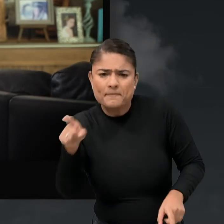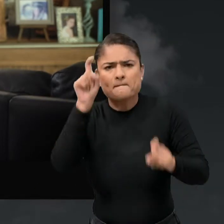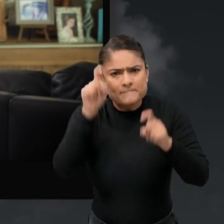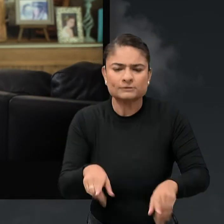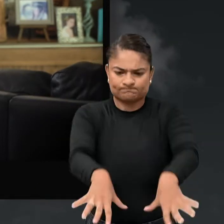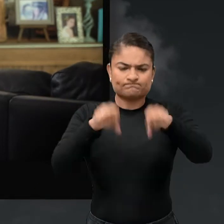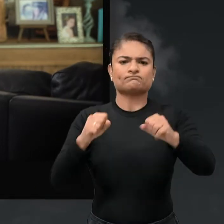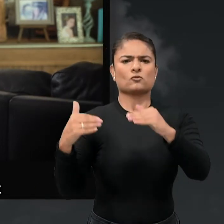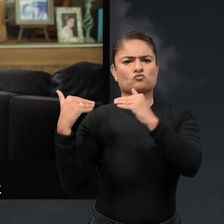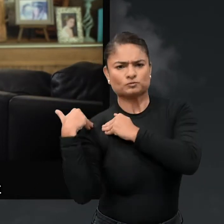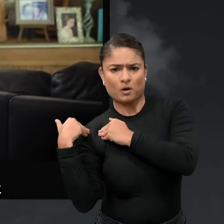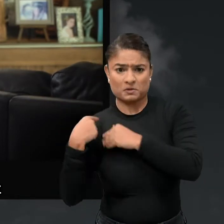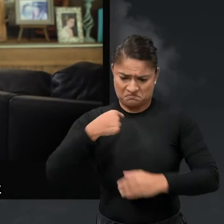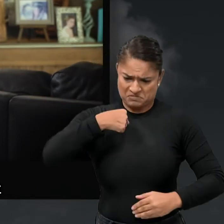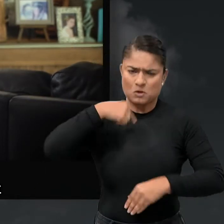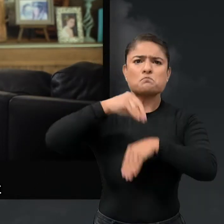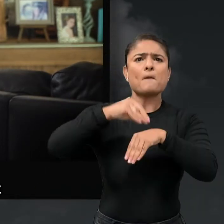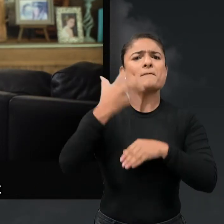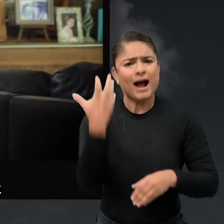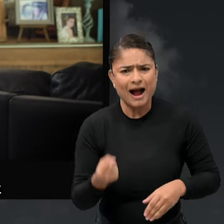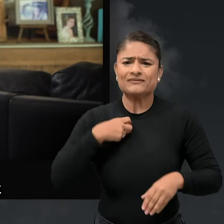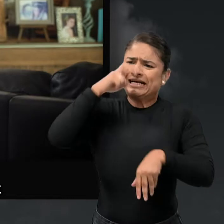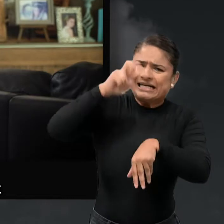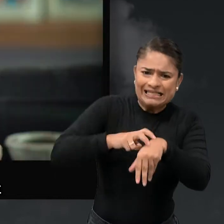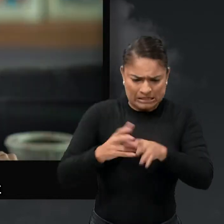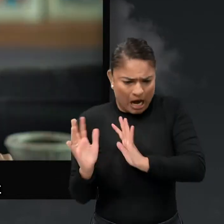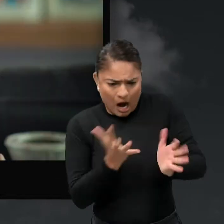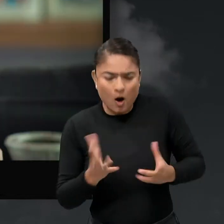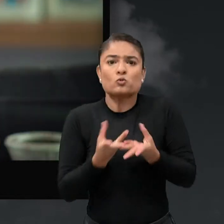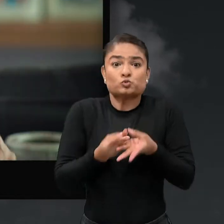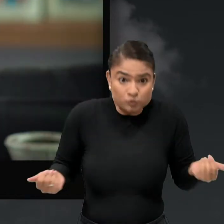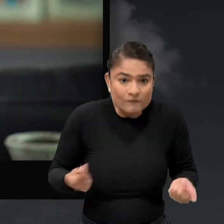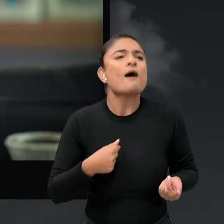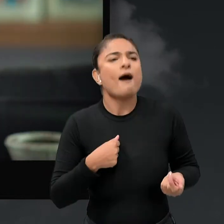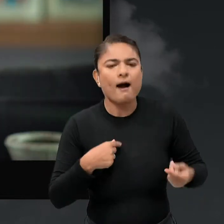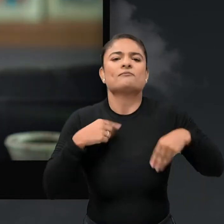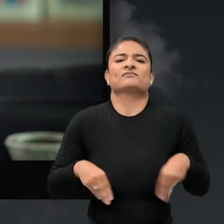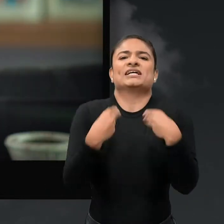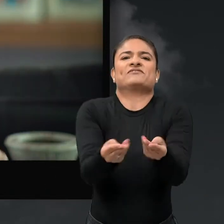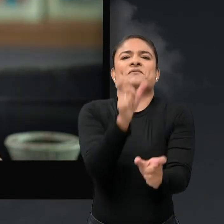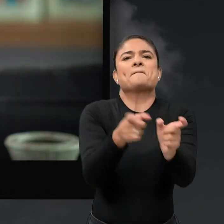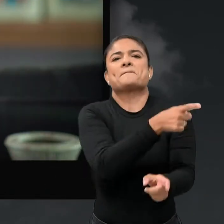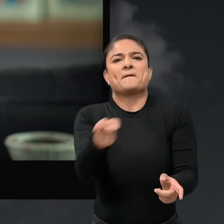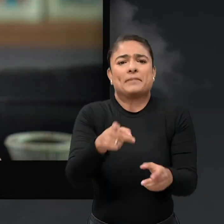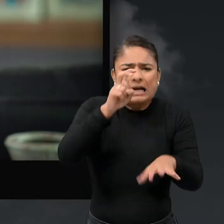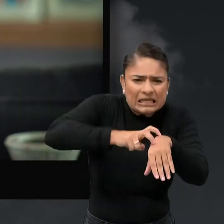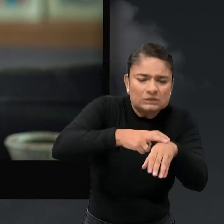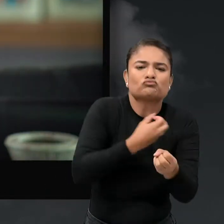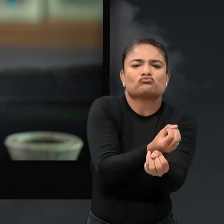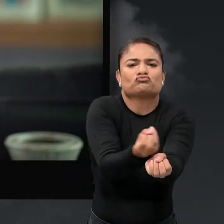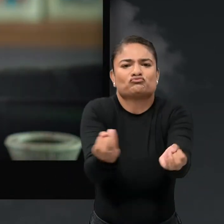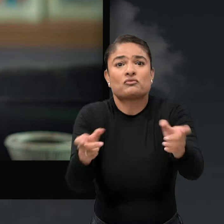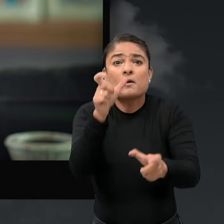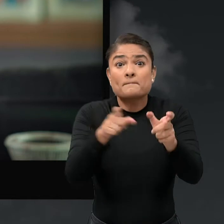being accountable for saying, I have a problem and I need to find a way to solve it so that I can deliver on my assignments or get the work done.